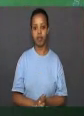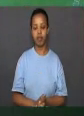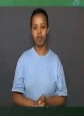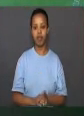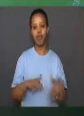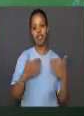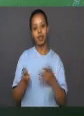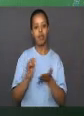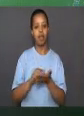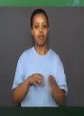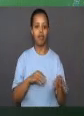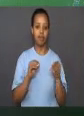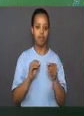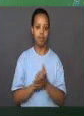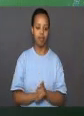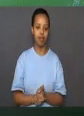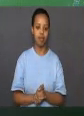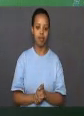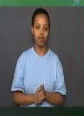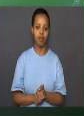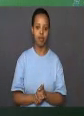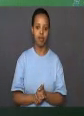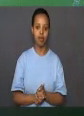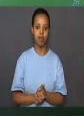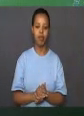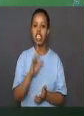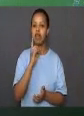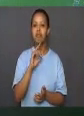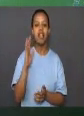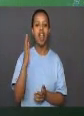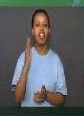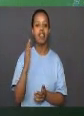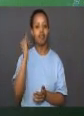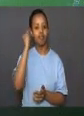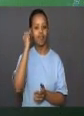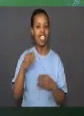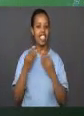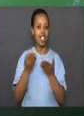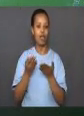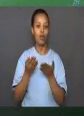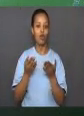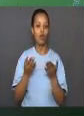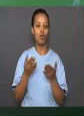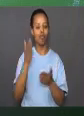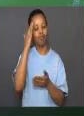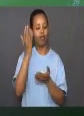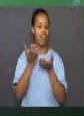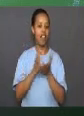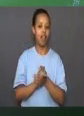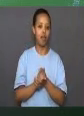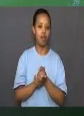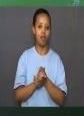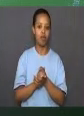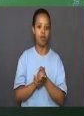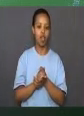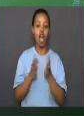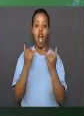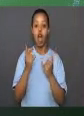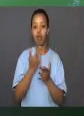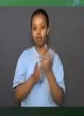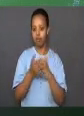Welcome back, students. I wonder what sorts of ideas you came up with. Let us